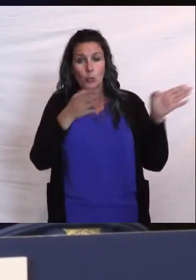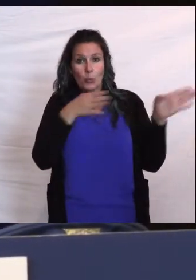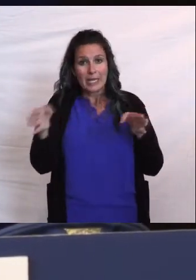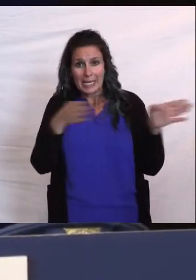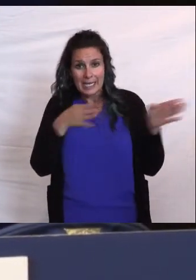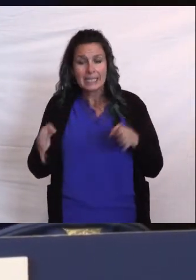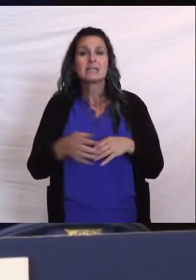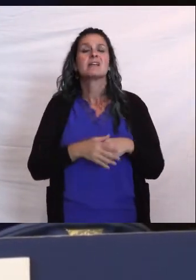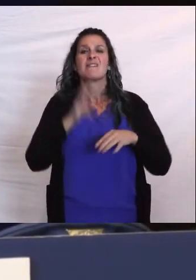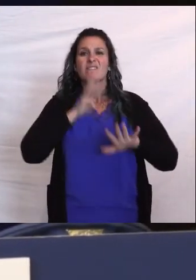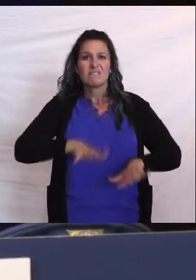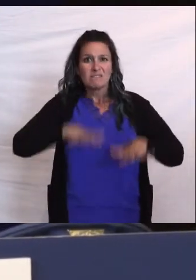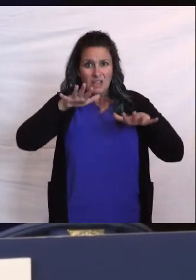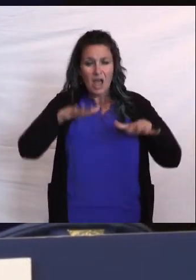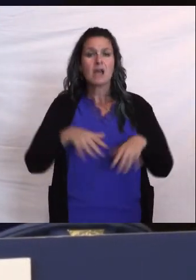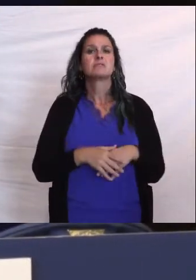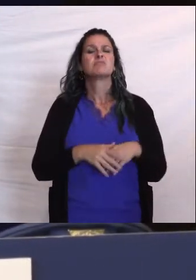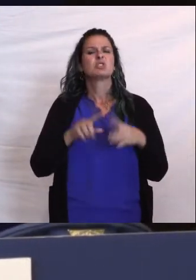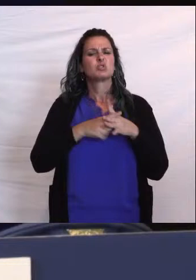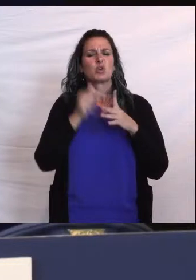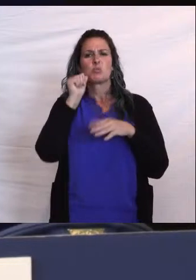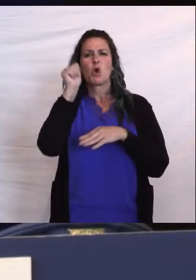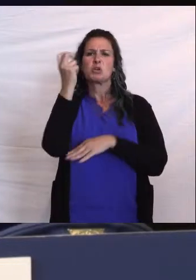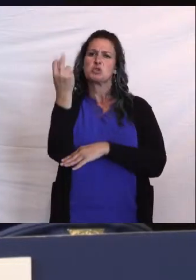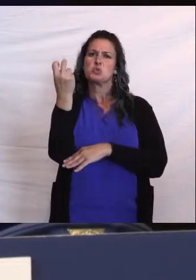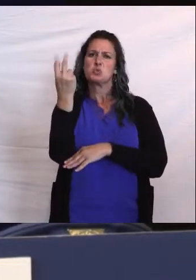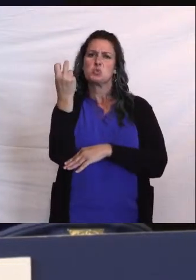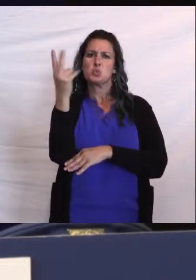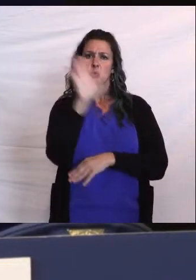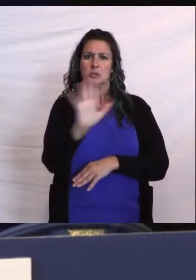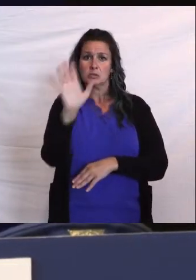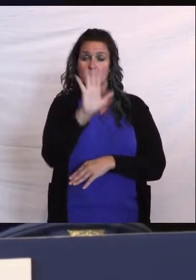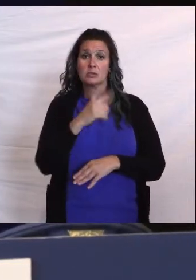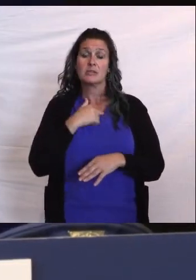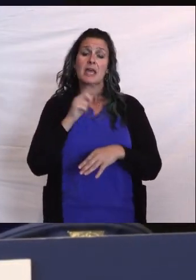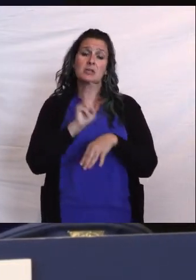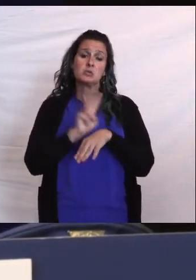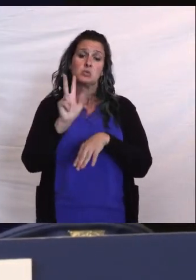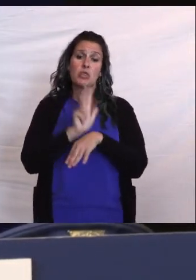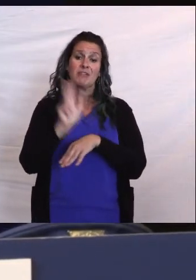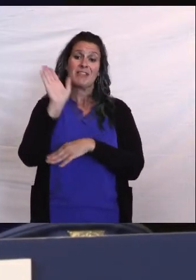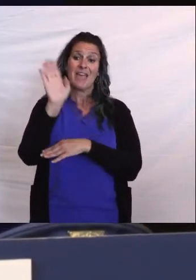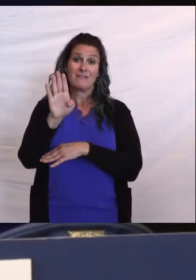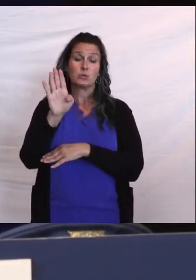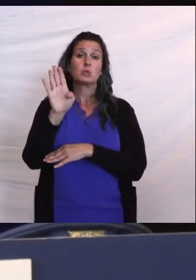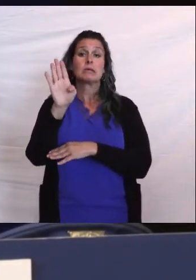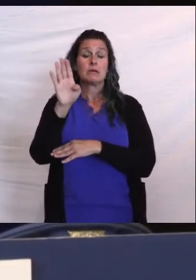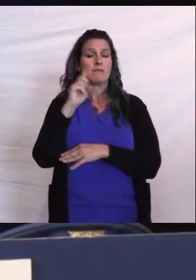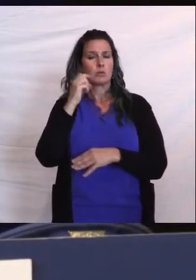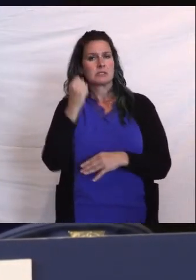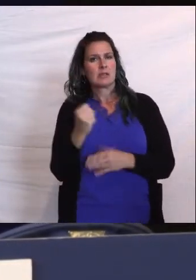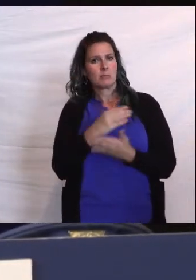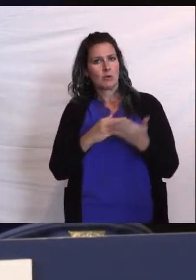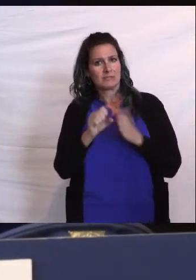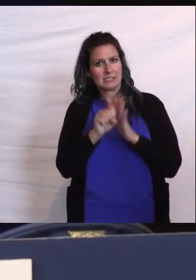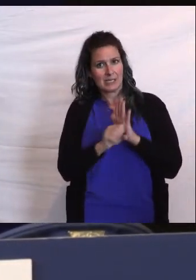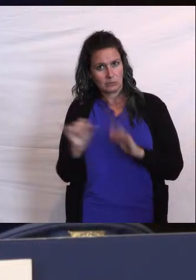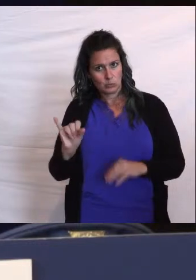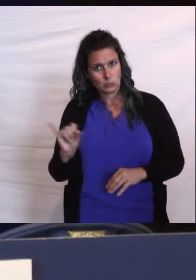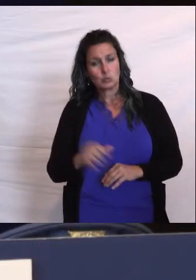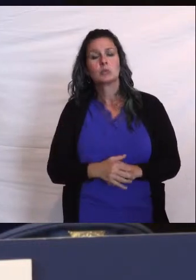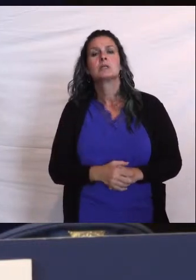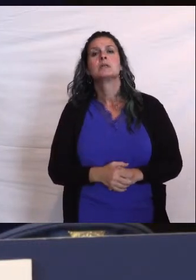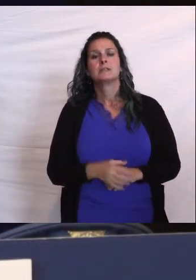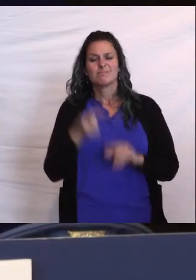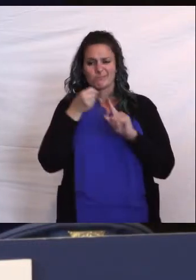flooding, probably starting around noon tomorrow, and then around maybe 2 or 3 in the afternoon for the southern part of the state. That